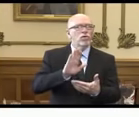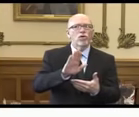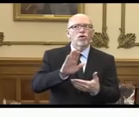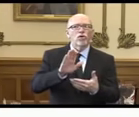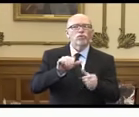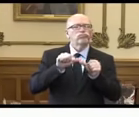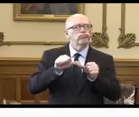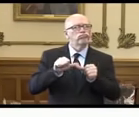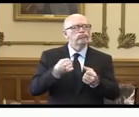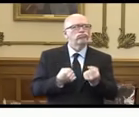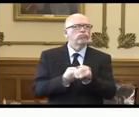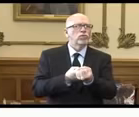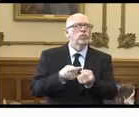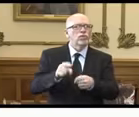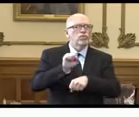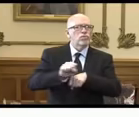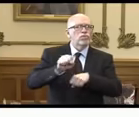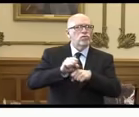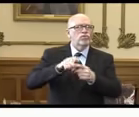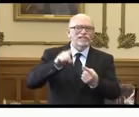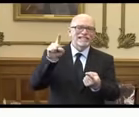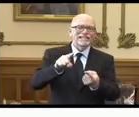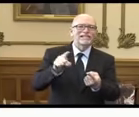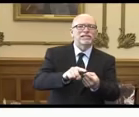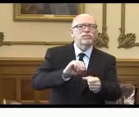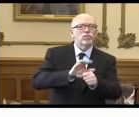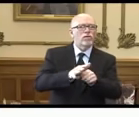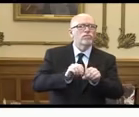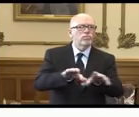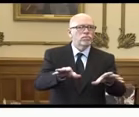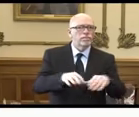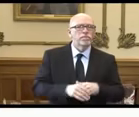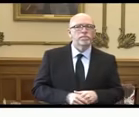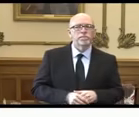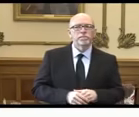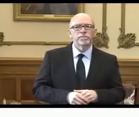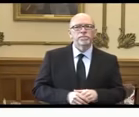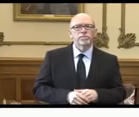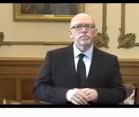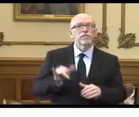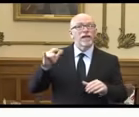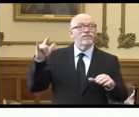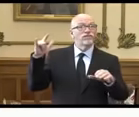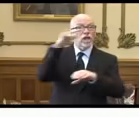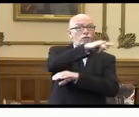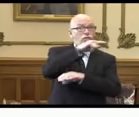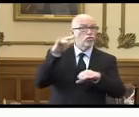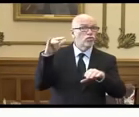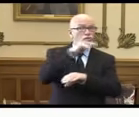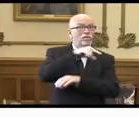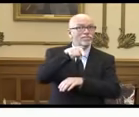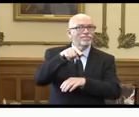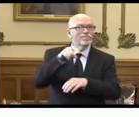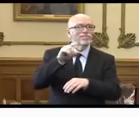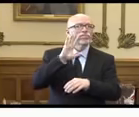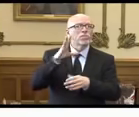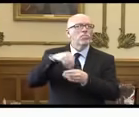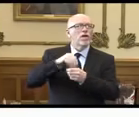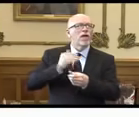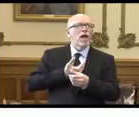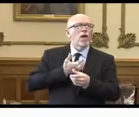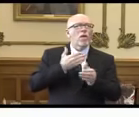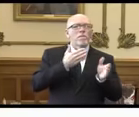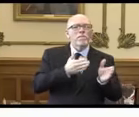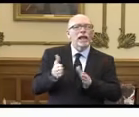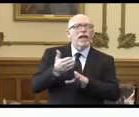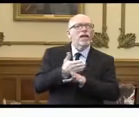support as they work to mitigate the COVID-19 virus. These flyovers are incorporated within our pre-planned and